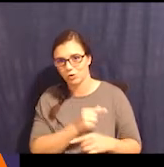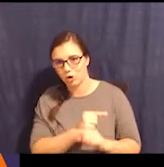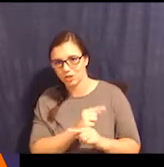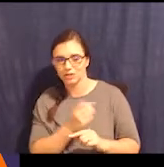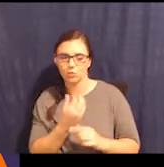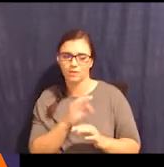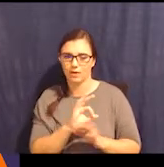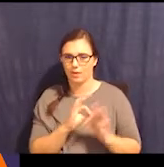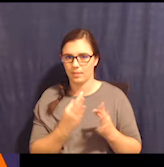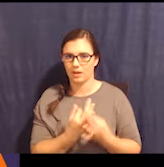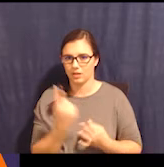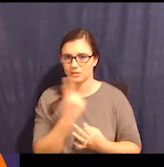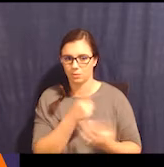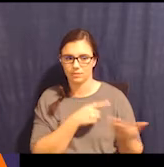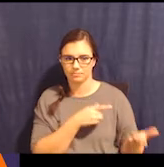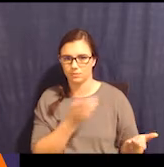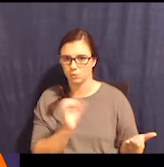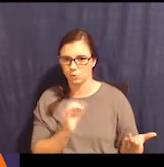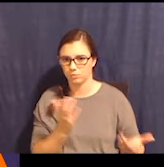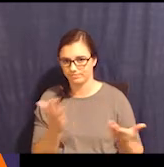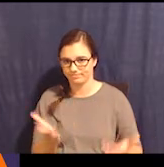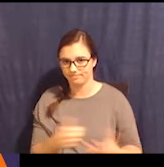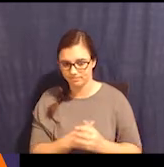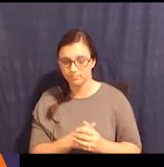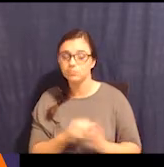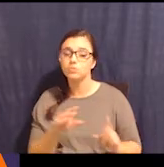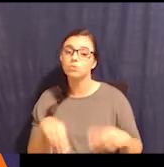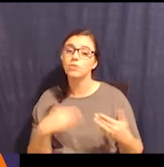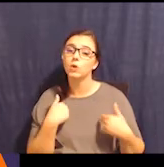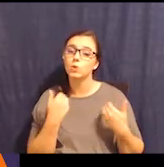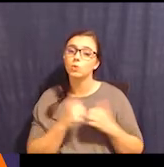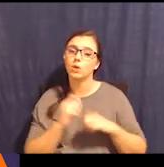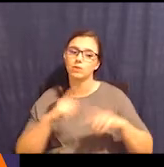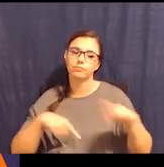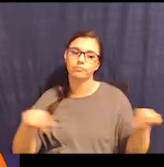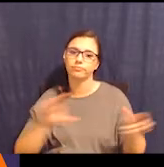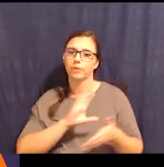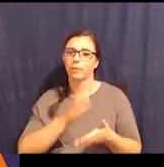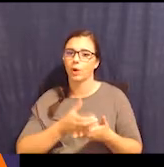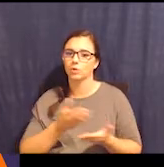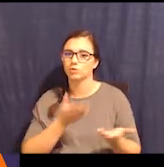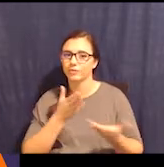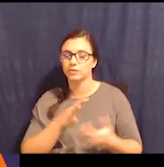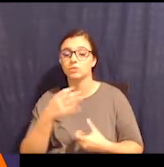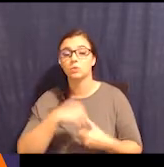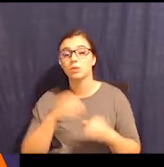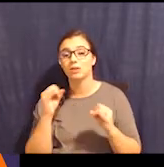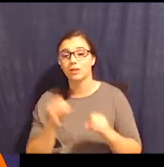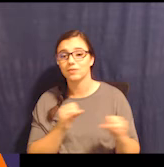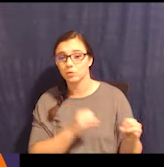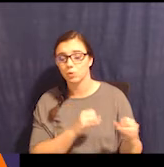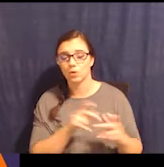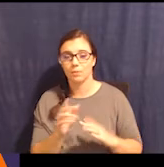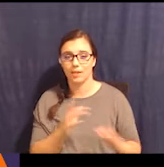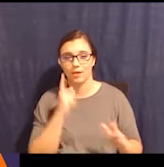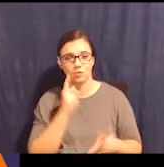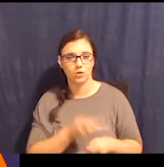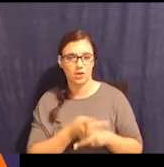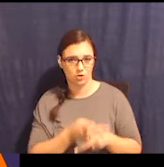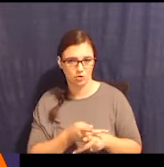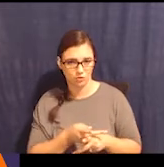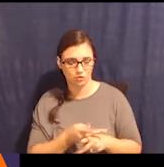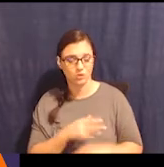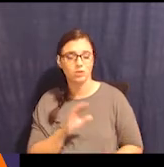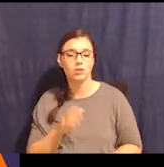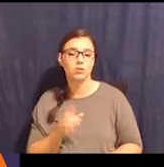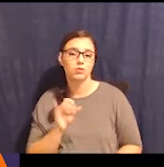a various amount of services, including an individualized plan of care, crisis intervention, biosocial